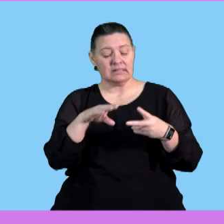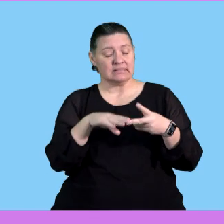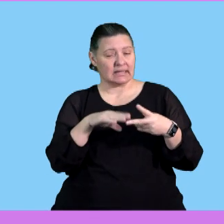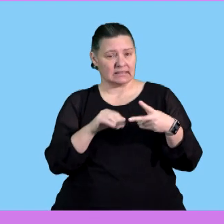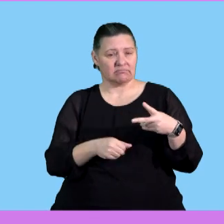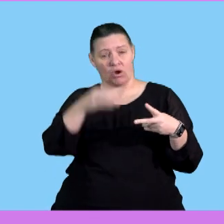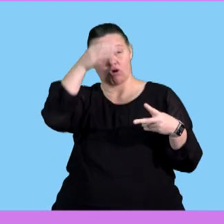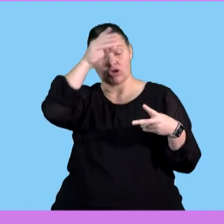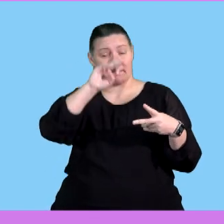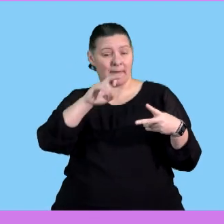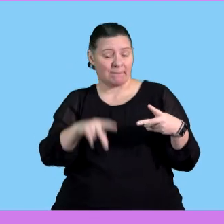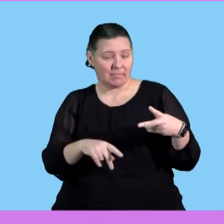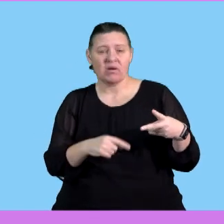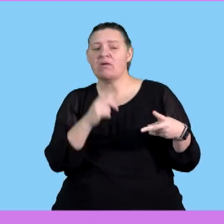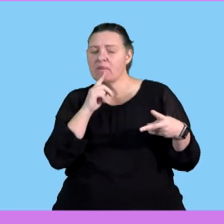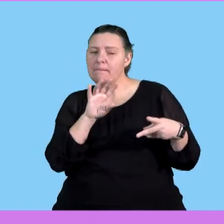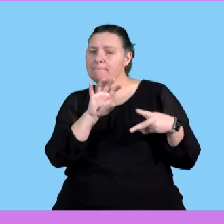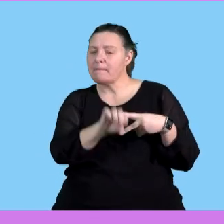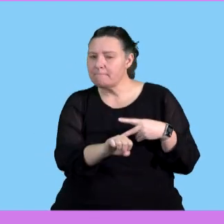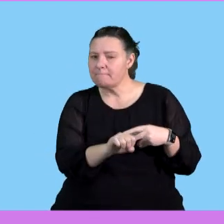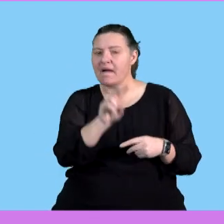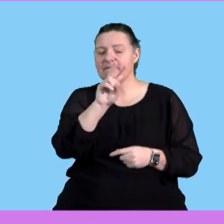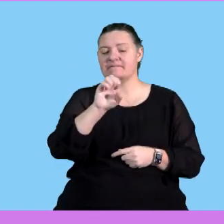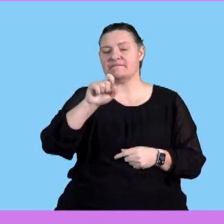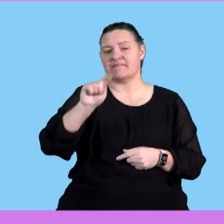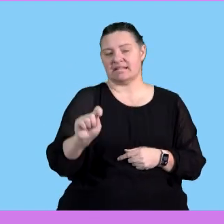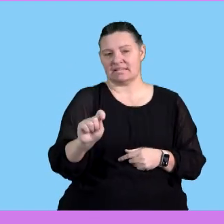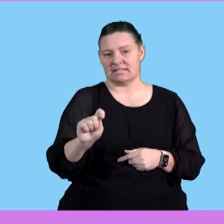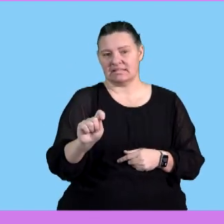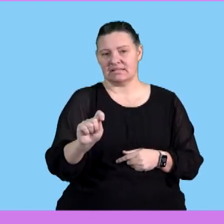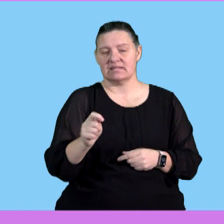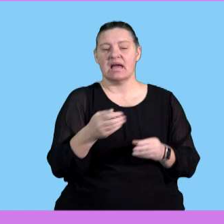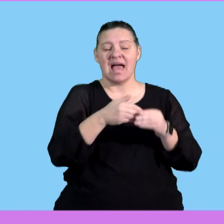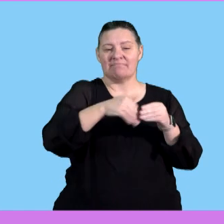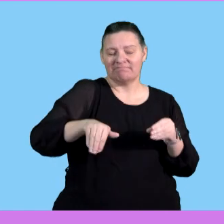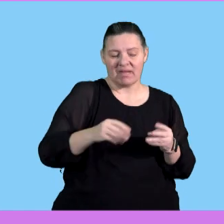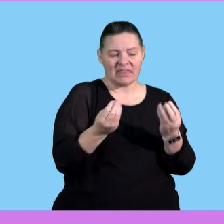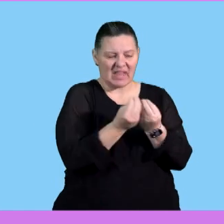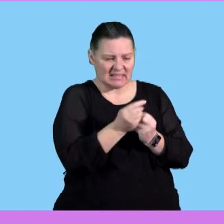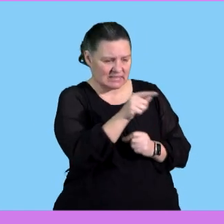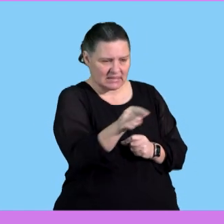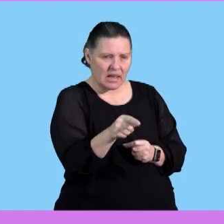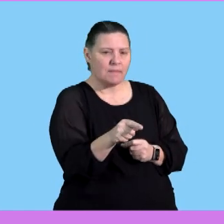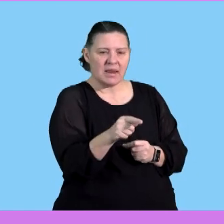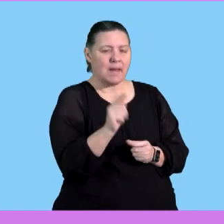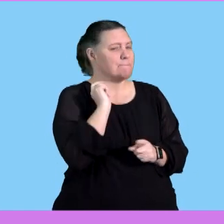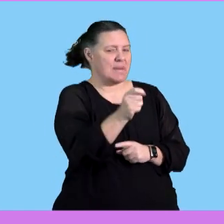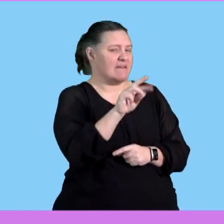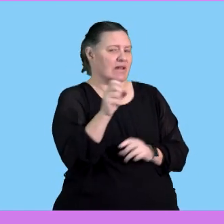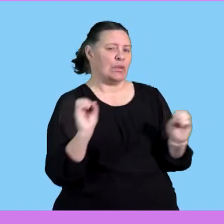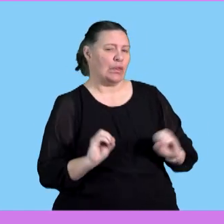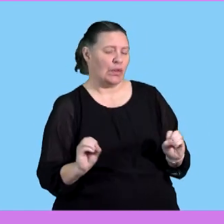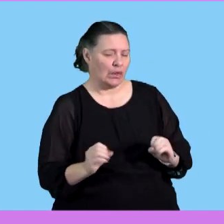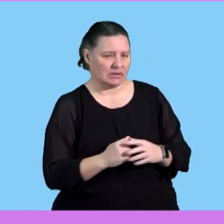Secondly, on our concept map, we have to determine the VAT exempted items.